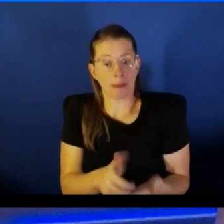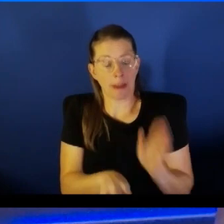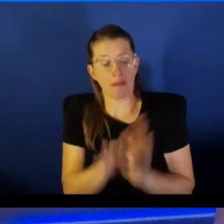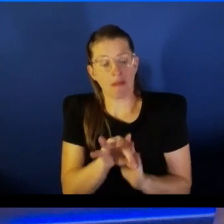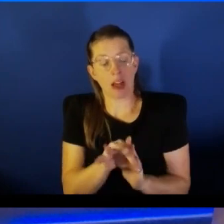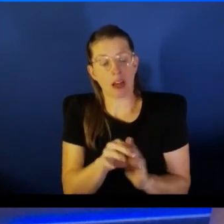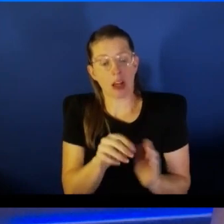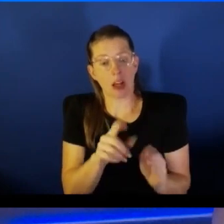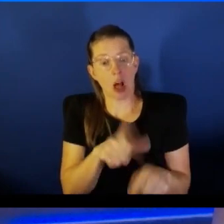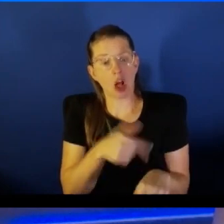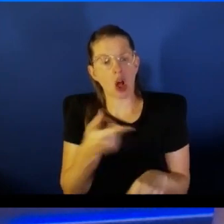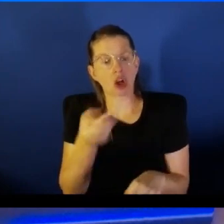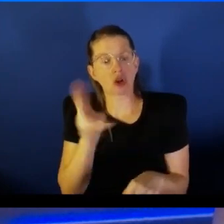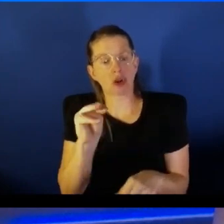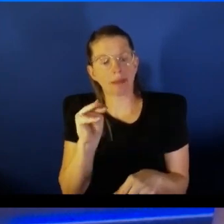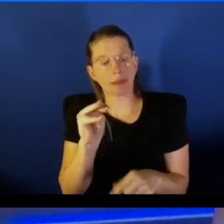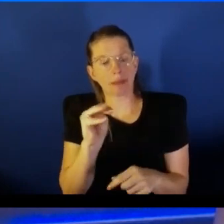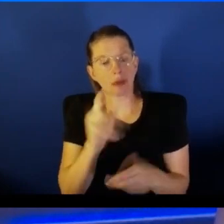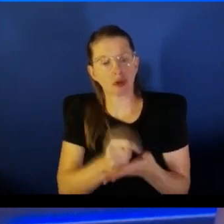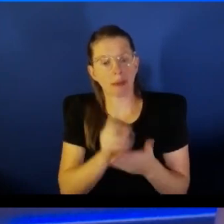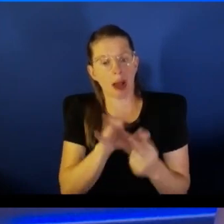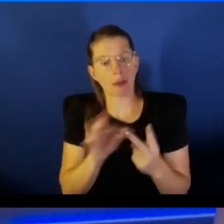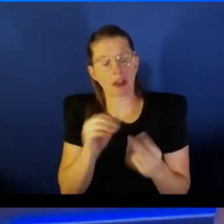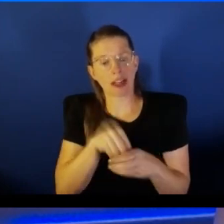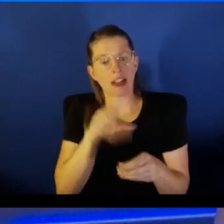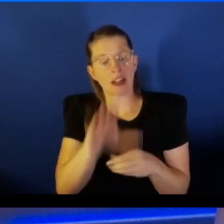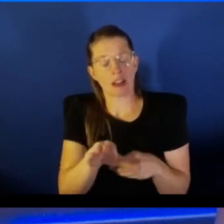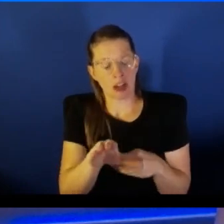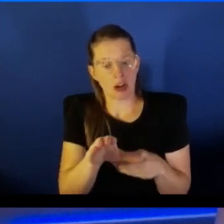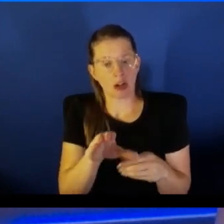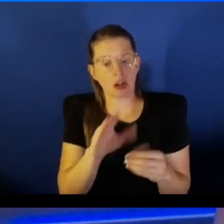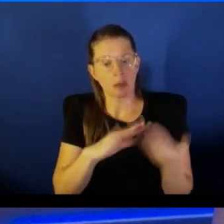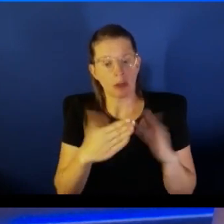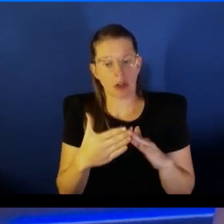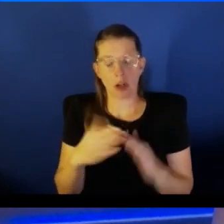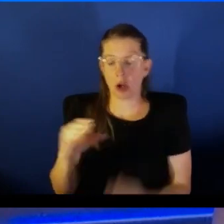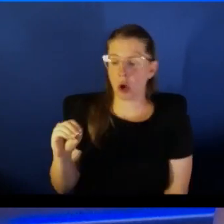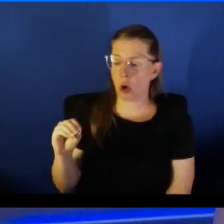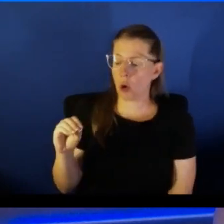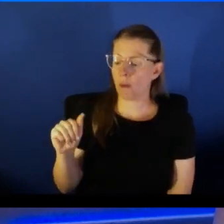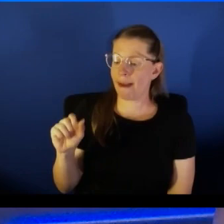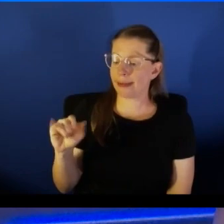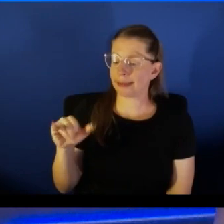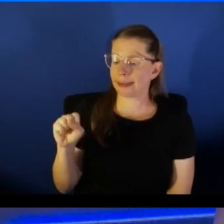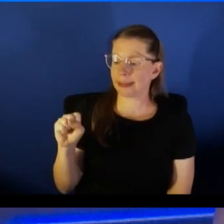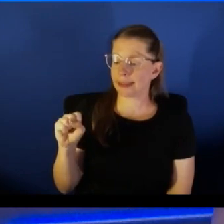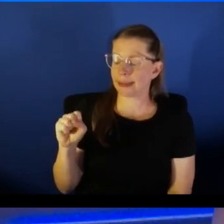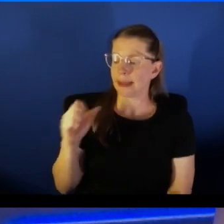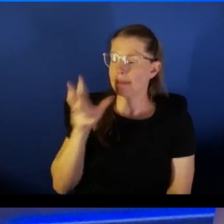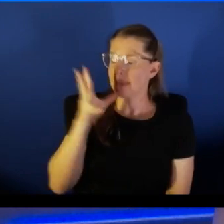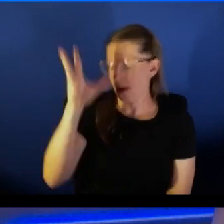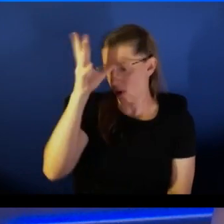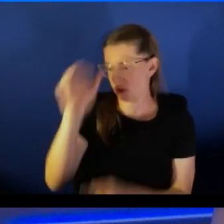their community. We also have another services that called Oasis Parent Training. This is a parent training